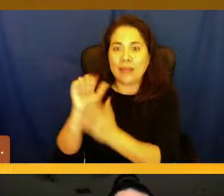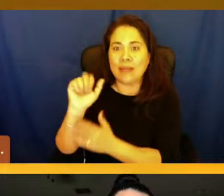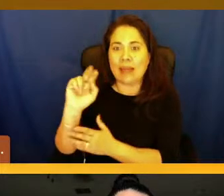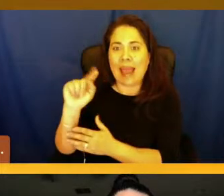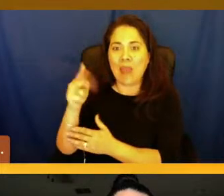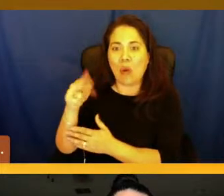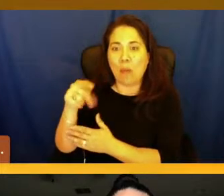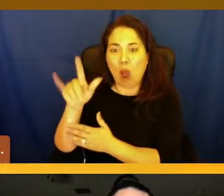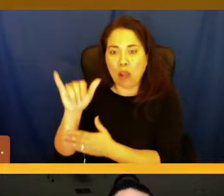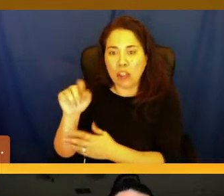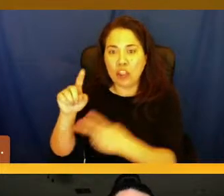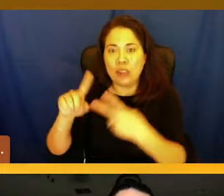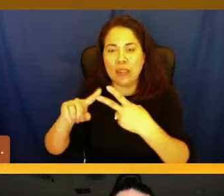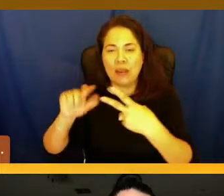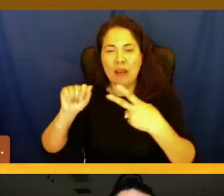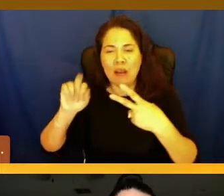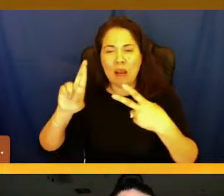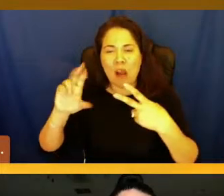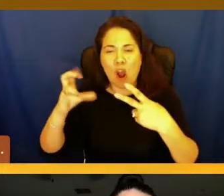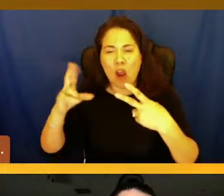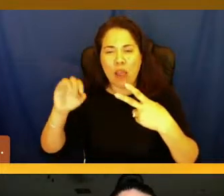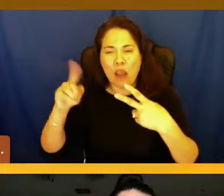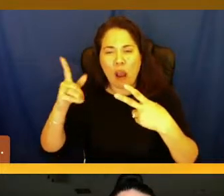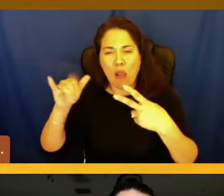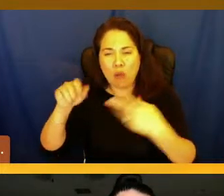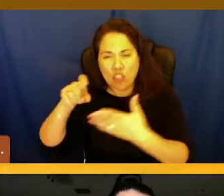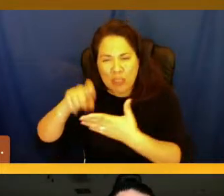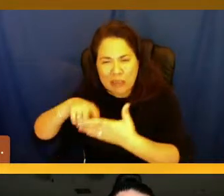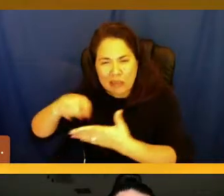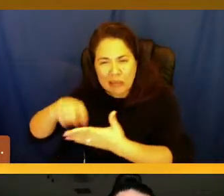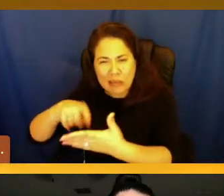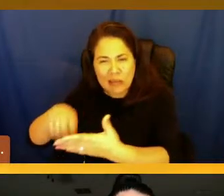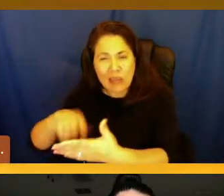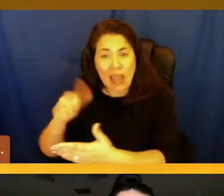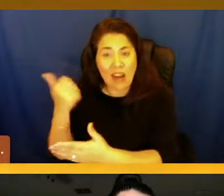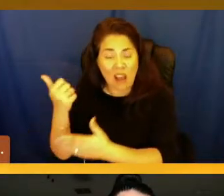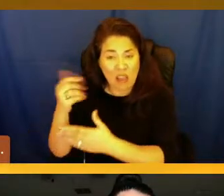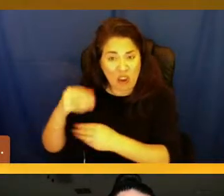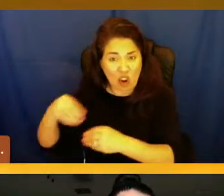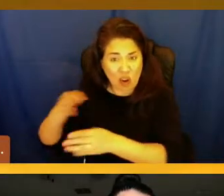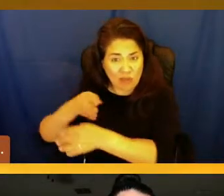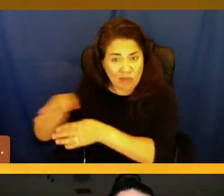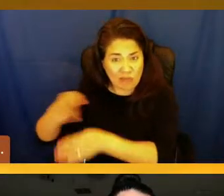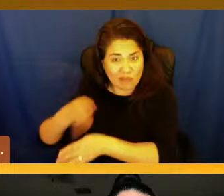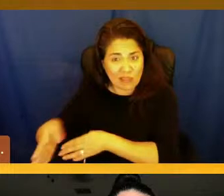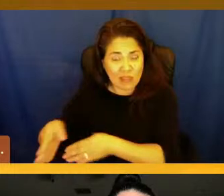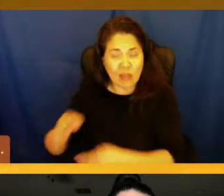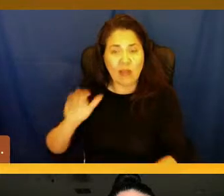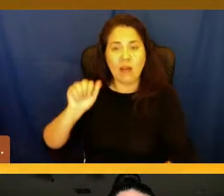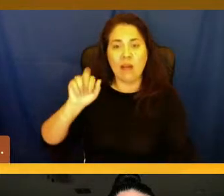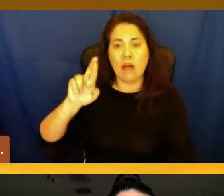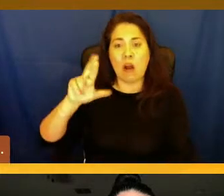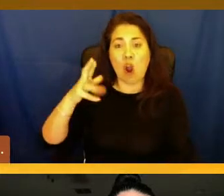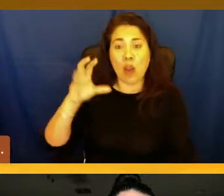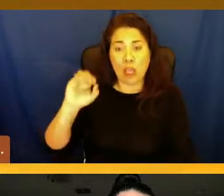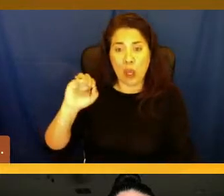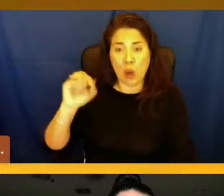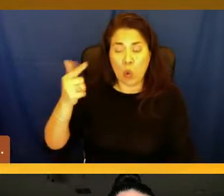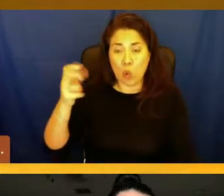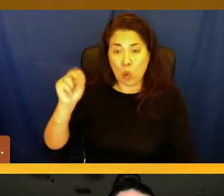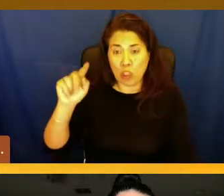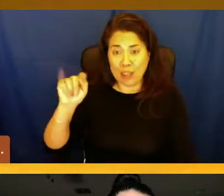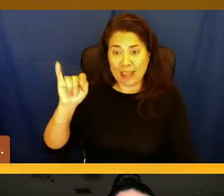archaeology and the other fields. And I've noticed that, for example, archaeogenetics, it's teaching us how to